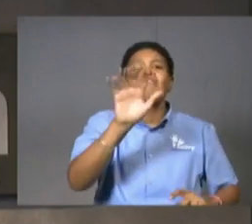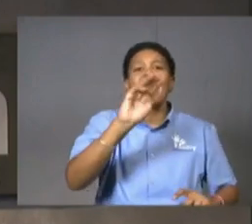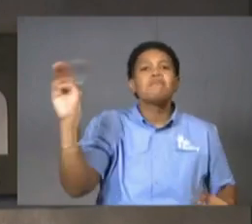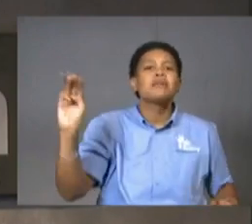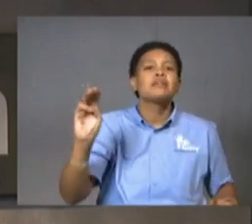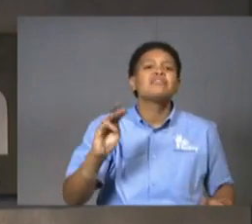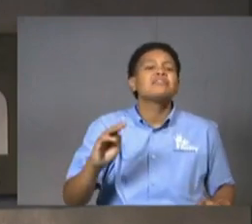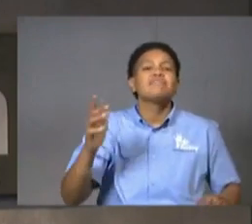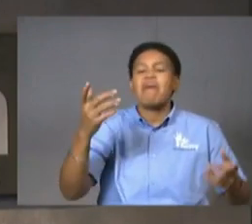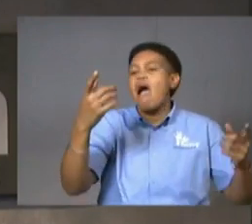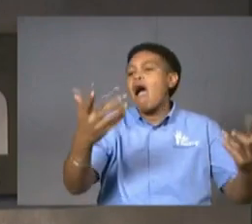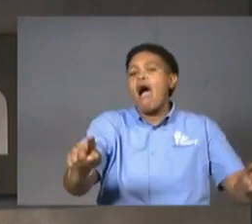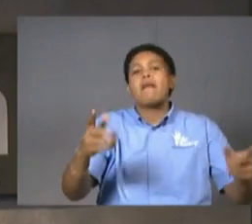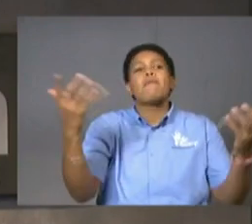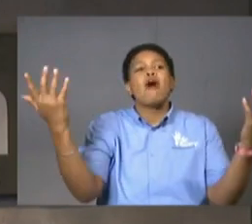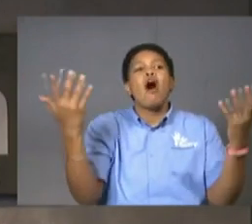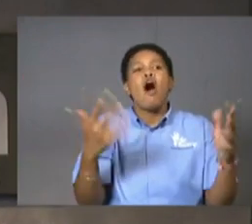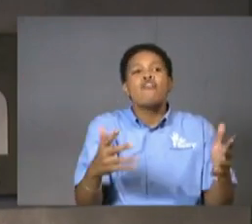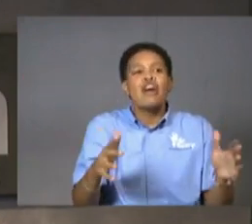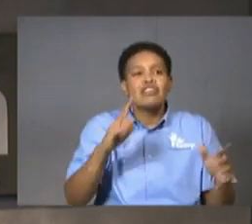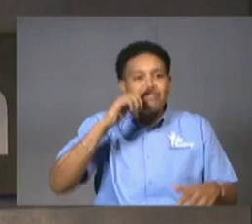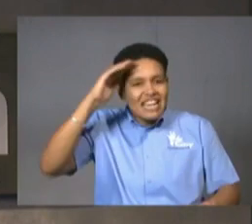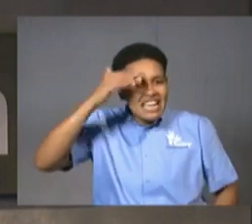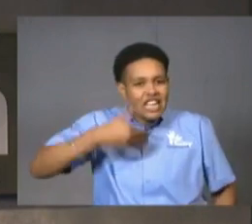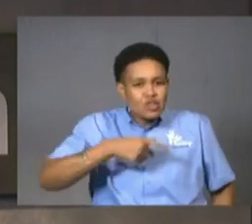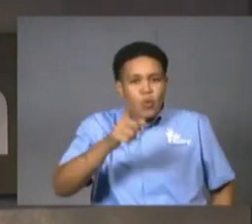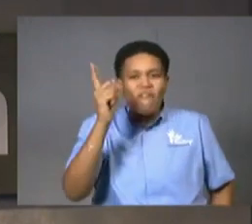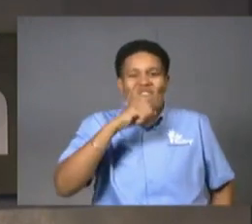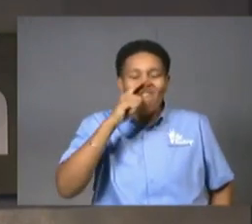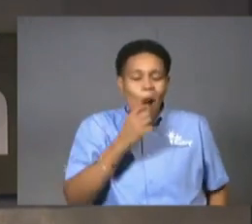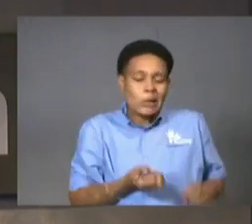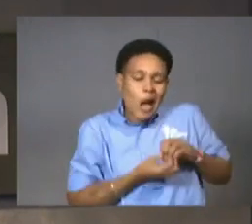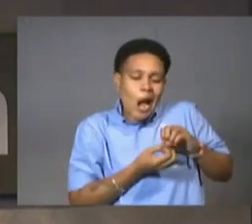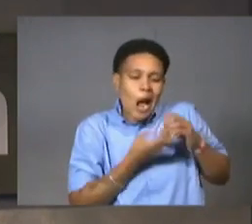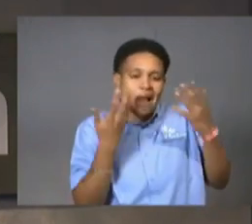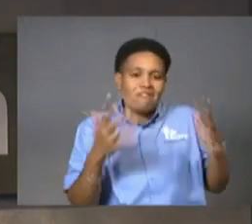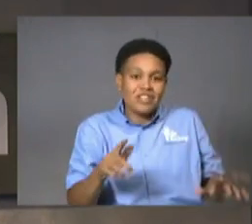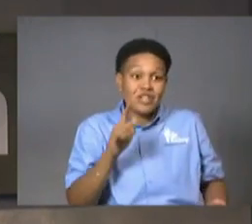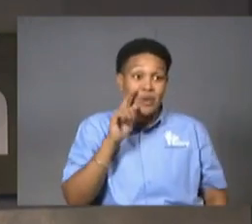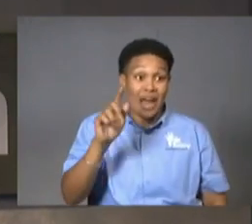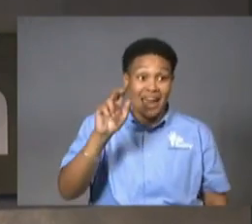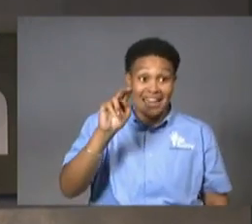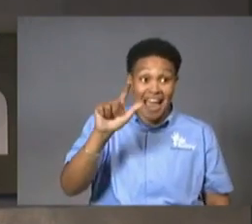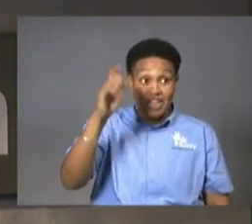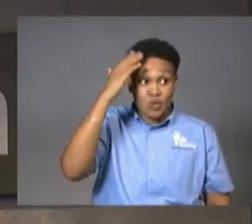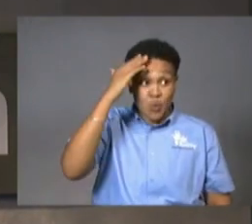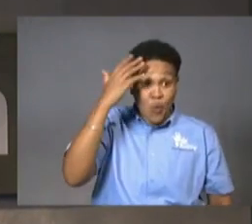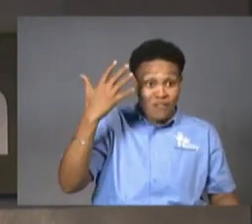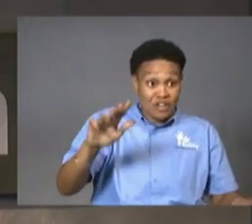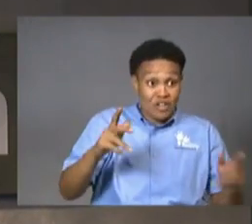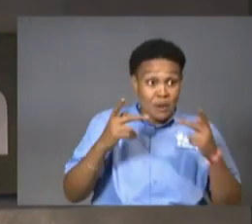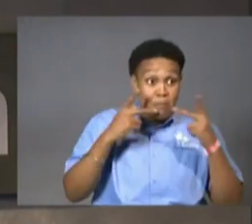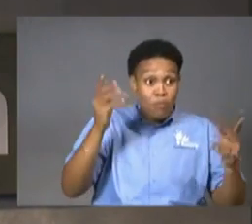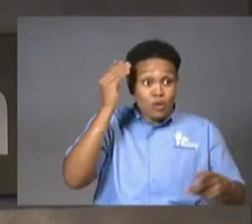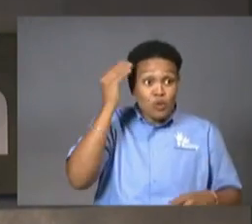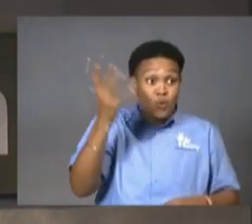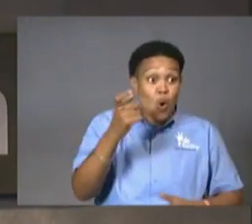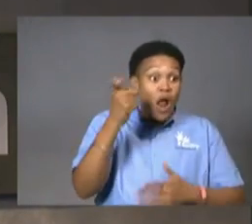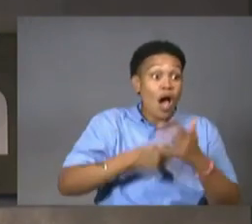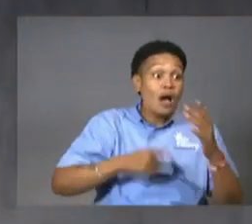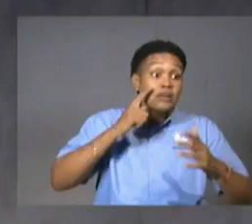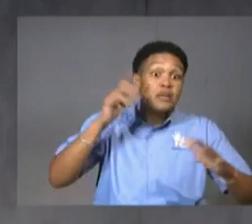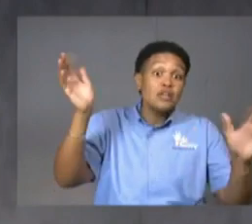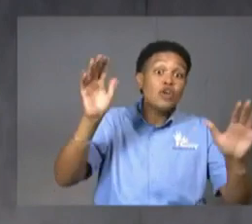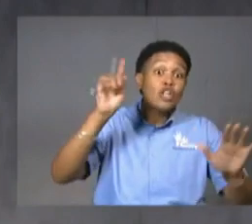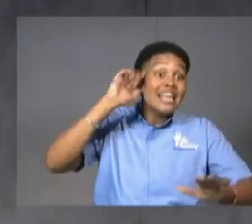was introduced under false pretenses, and Nigel is aware of this because the public was told that it wouldn't cost anything to introduce